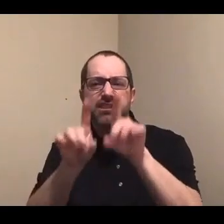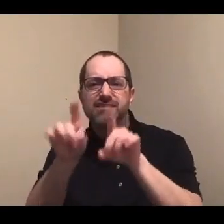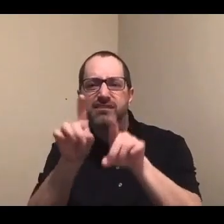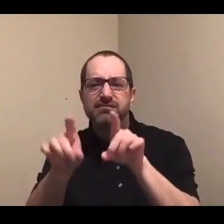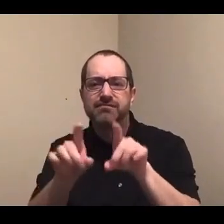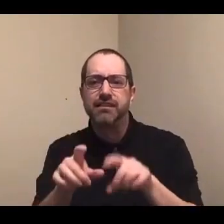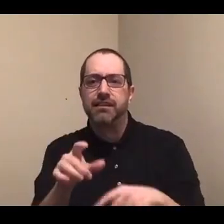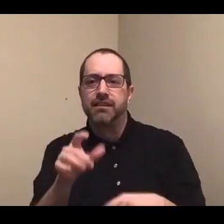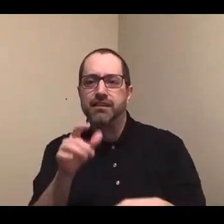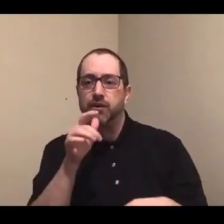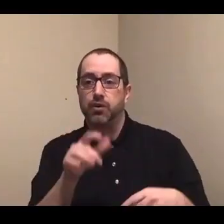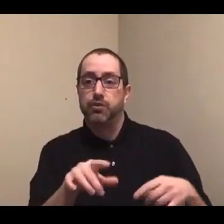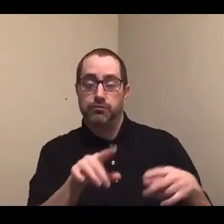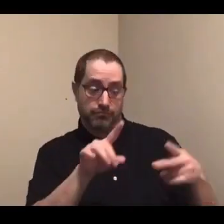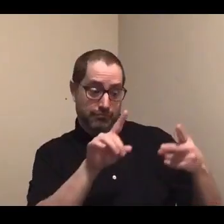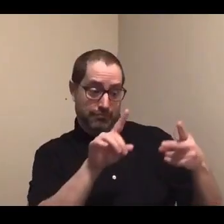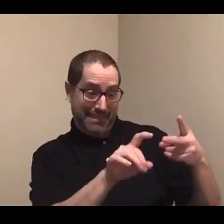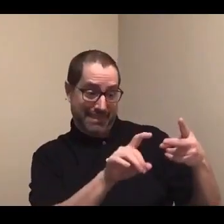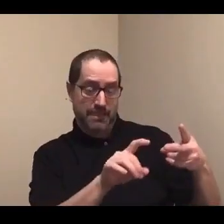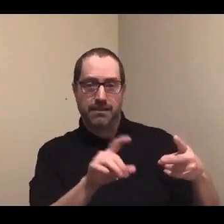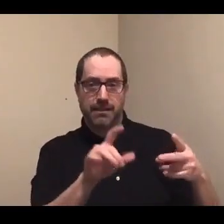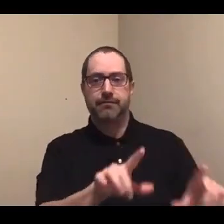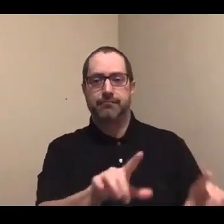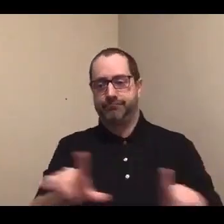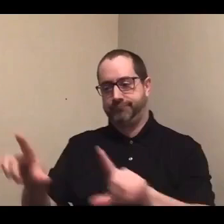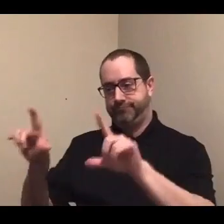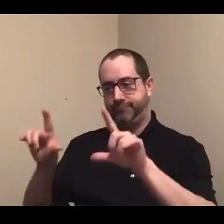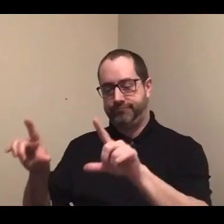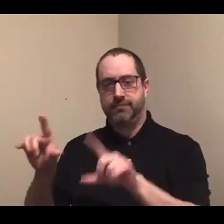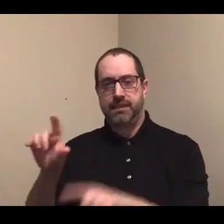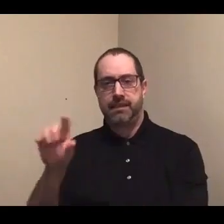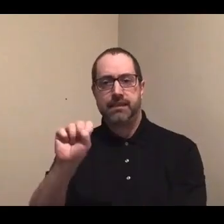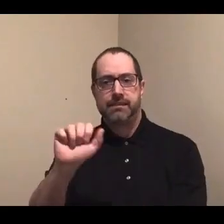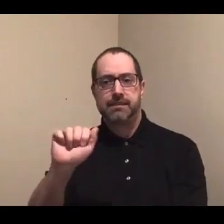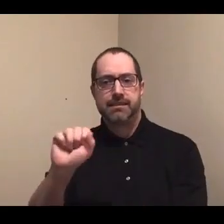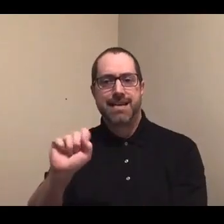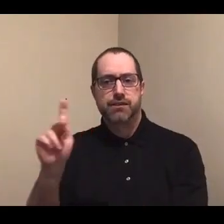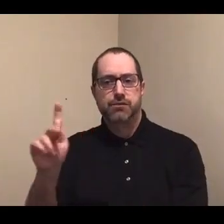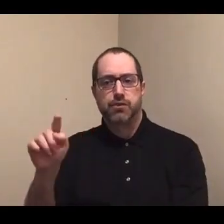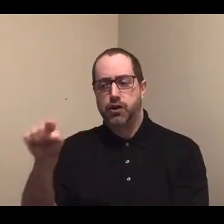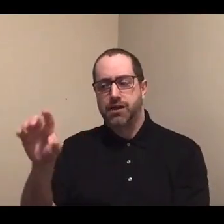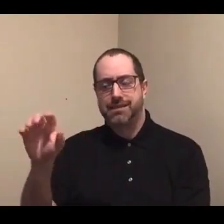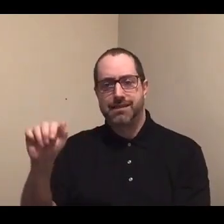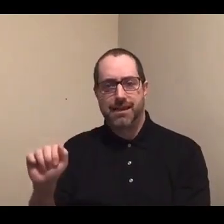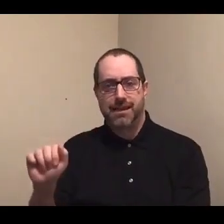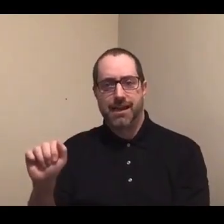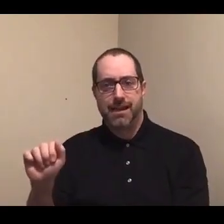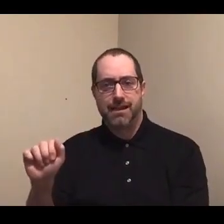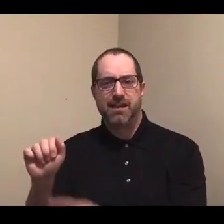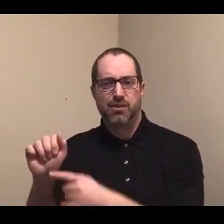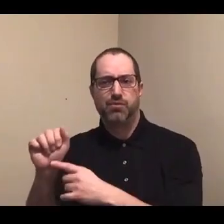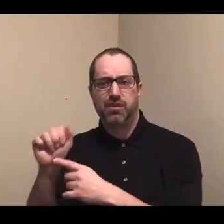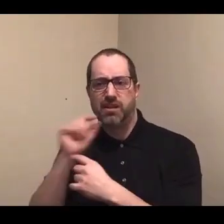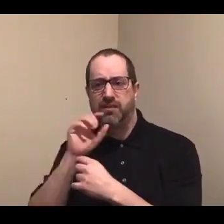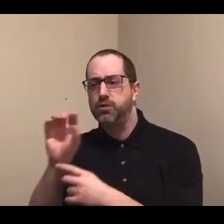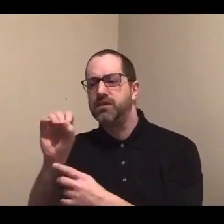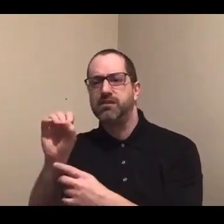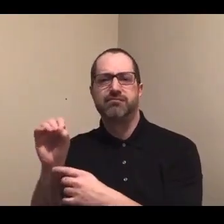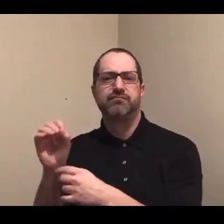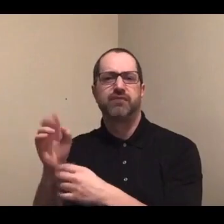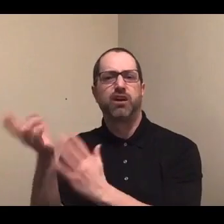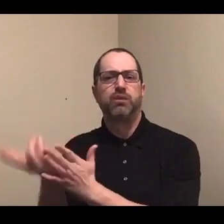link, it will open up Saskatchewan.ca's website, where it will give you an overview of the vaccine screening information